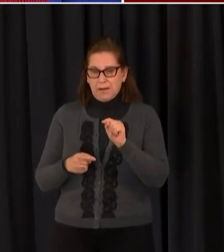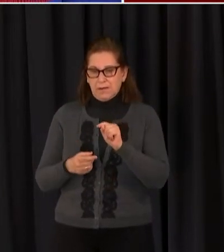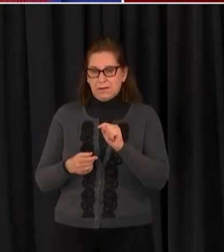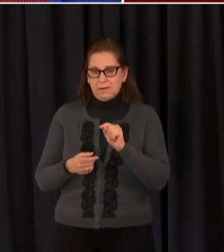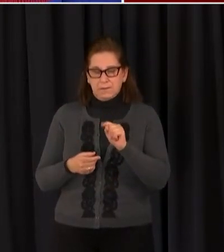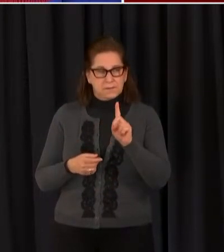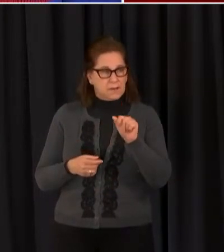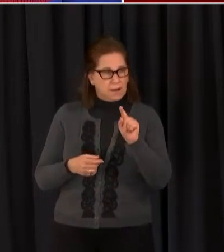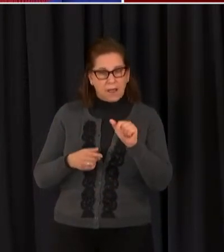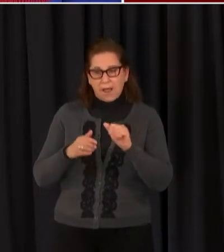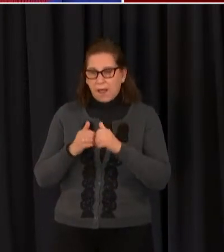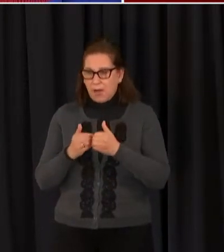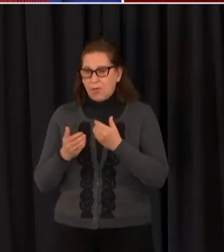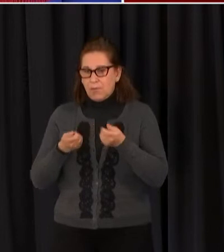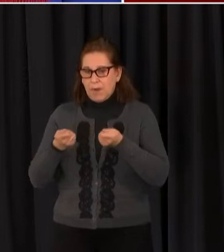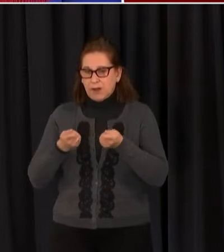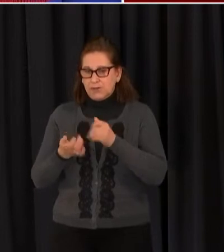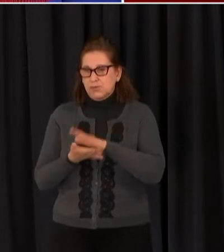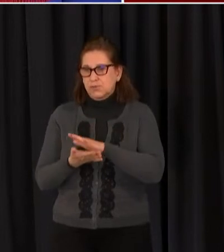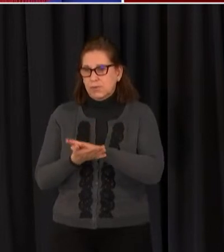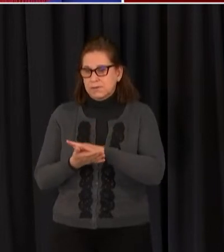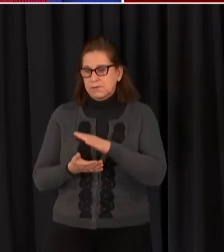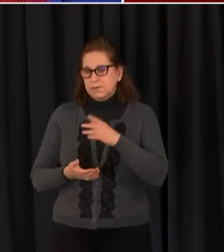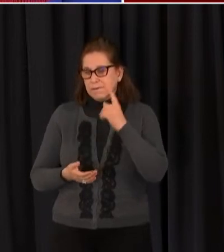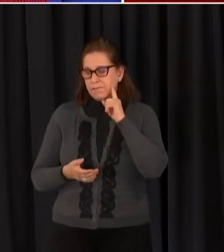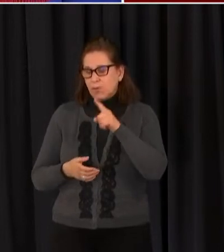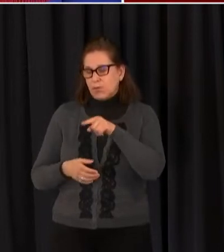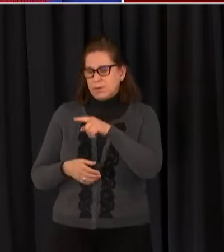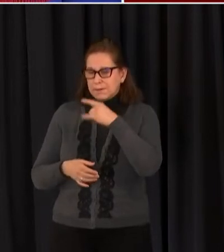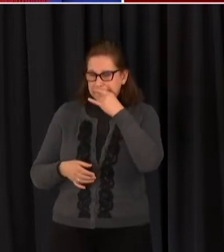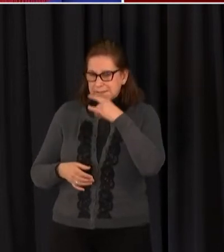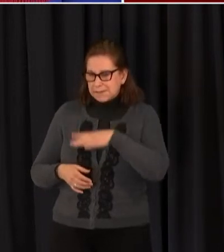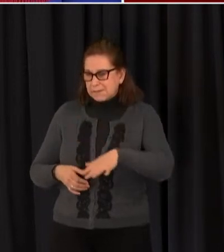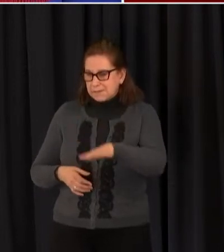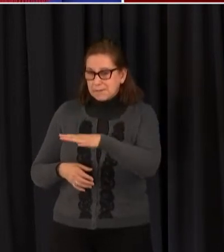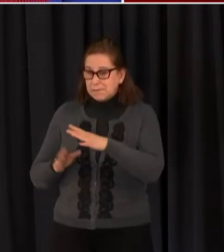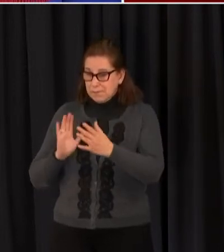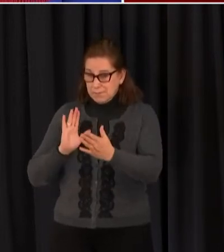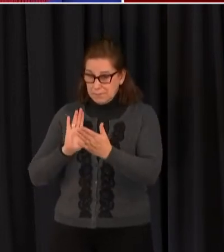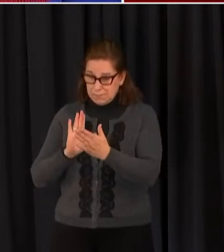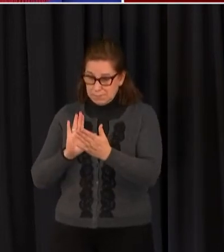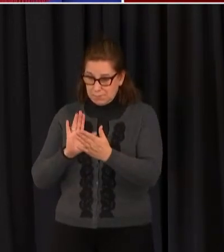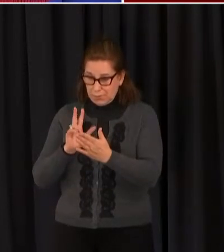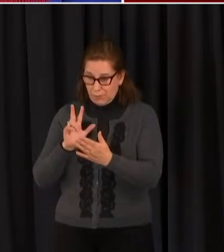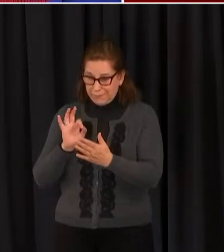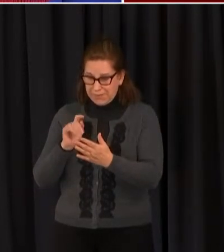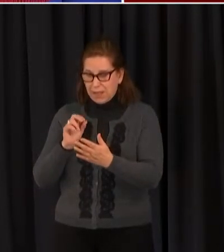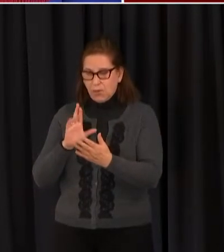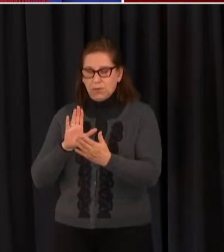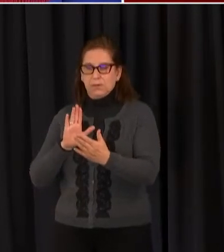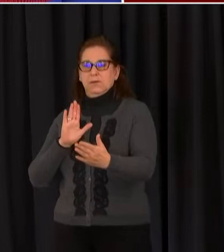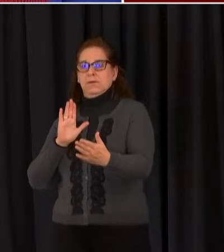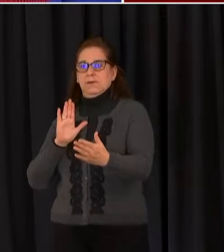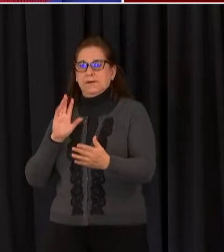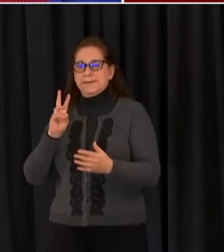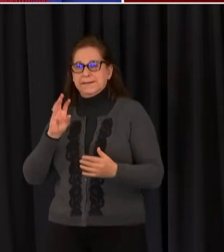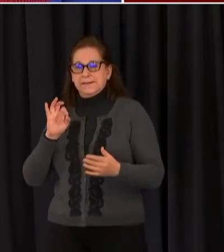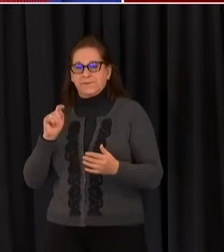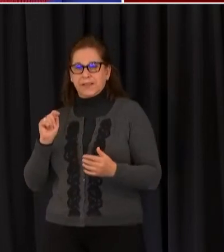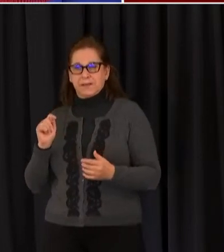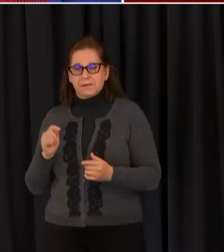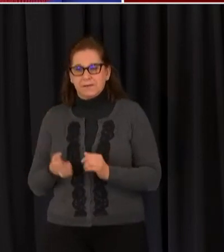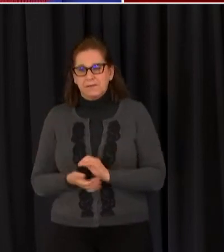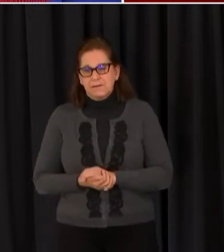data and may make a recommendation as it relates to 3 feet or 6 feet. Okay. And